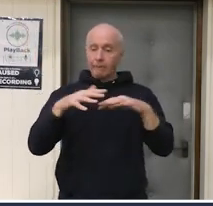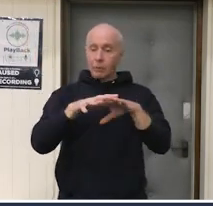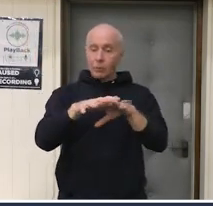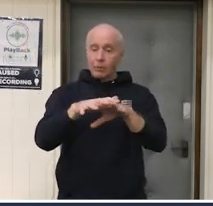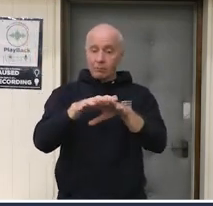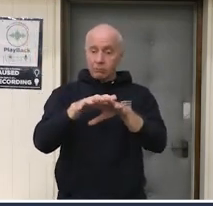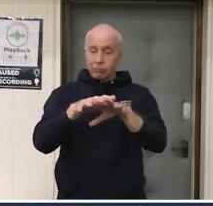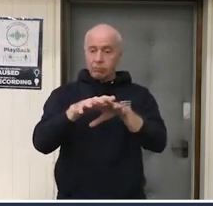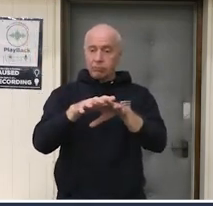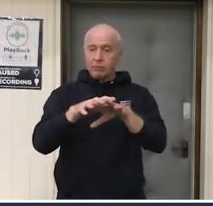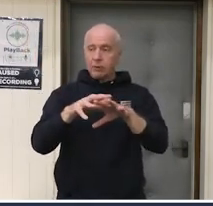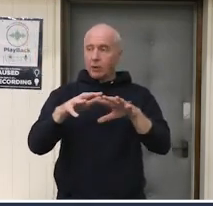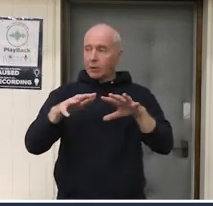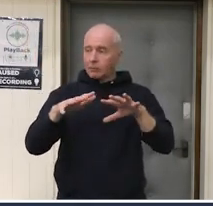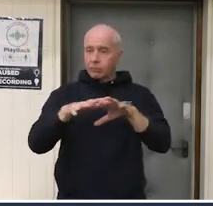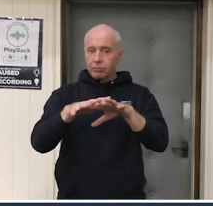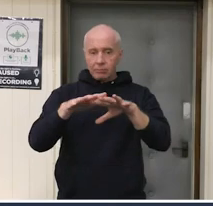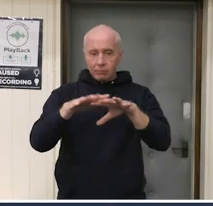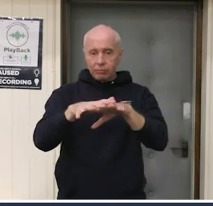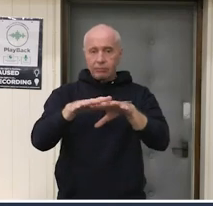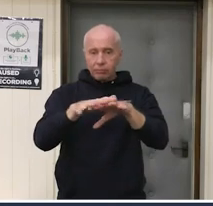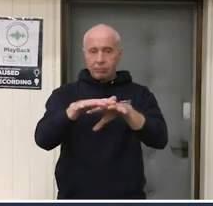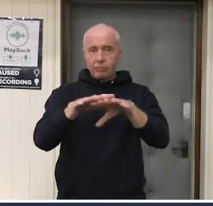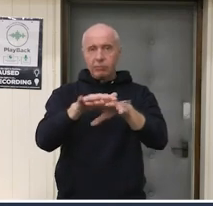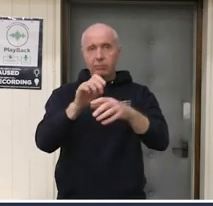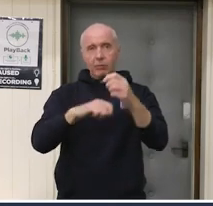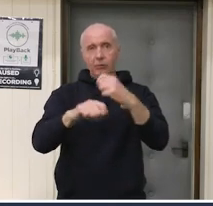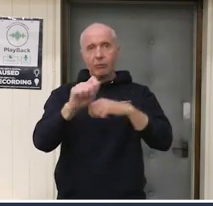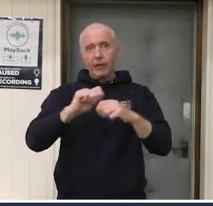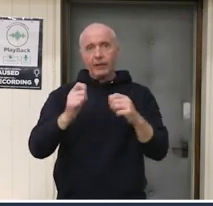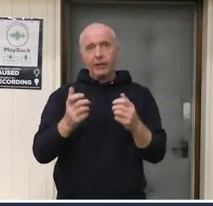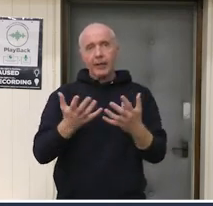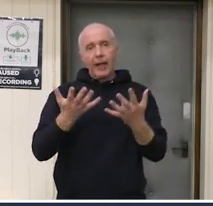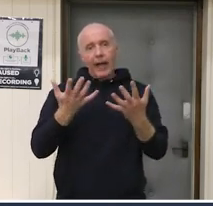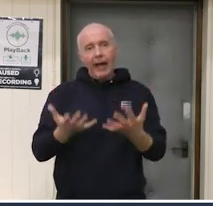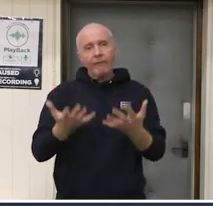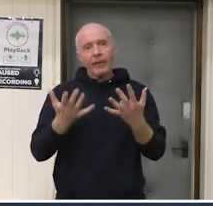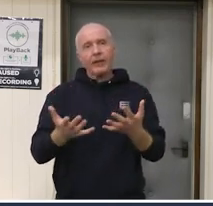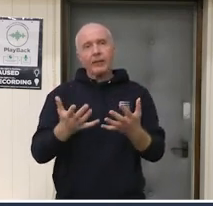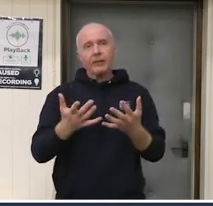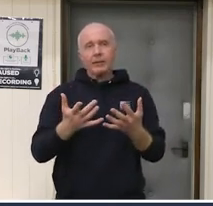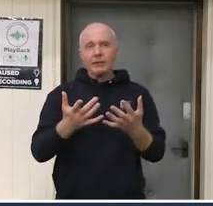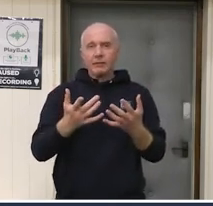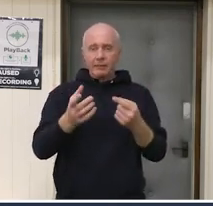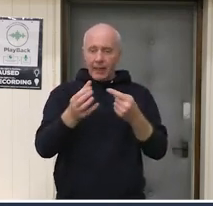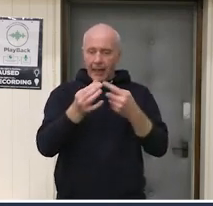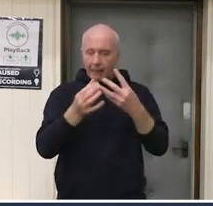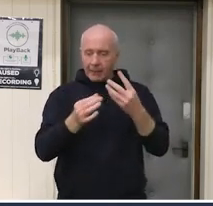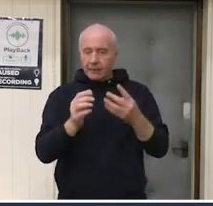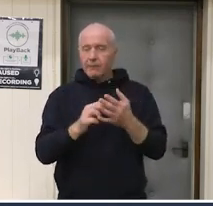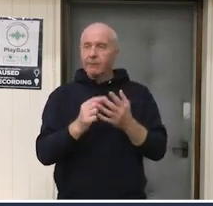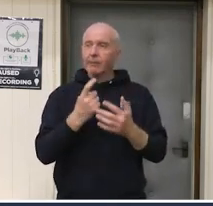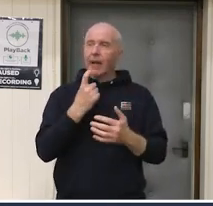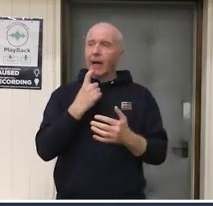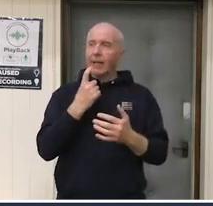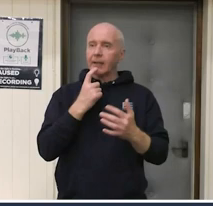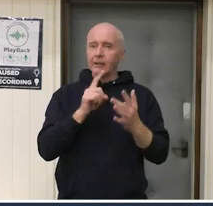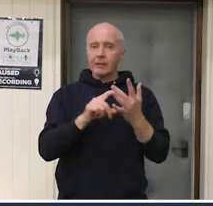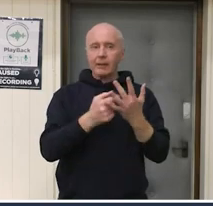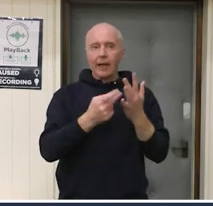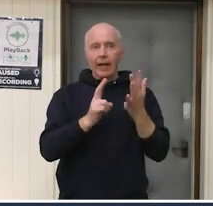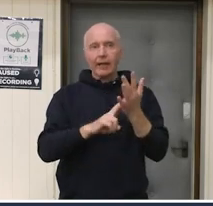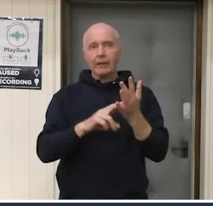you start fusing and fusing and fusing up to heavier elements, up to iron. Iron's very stable. It's probably the most stable